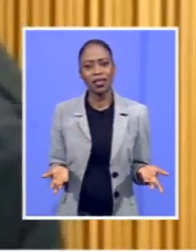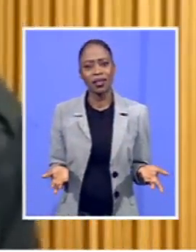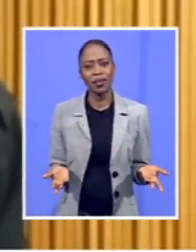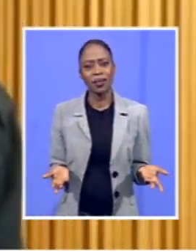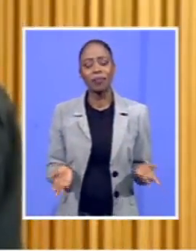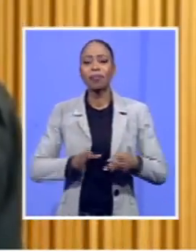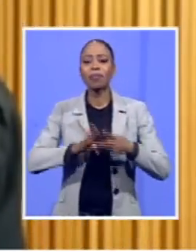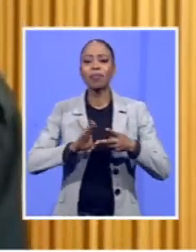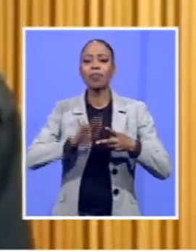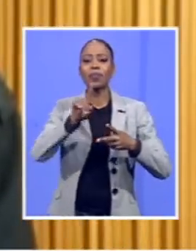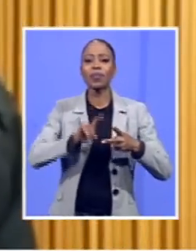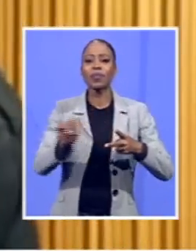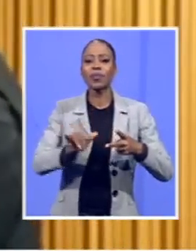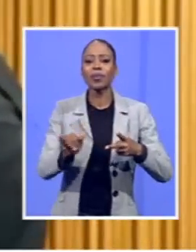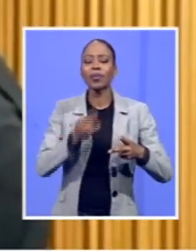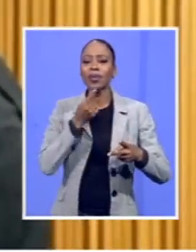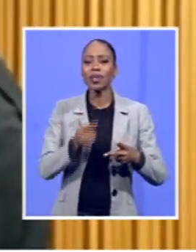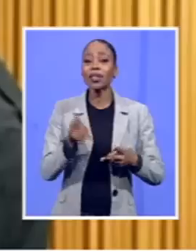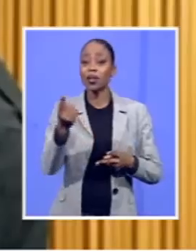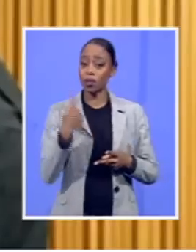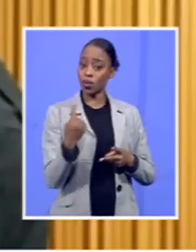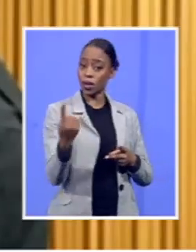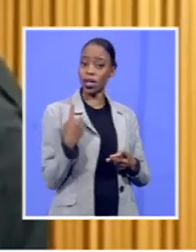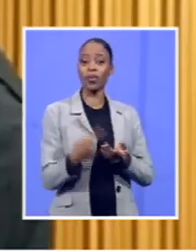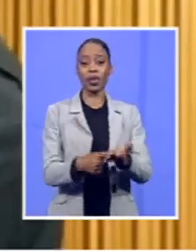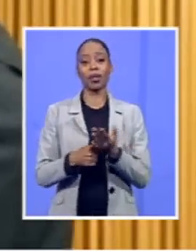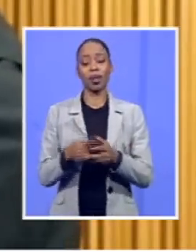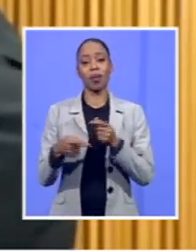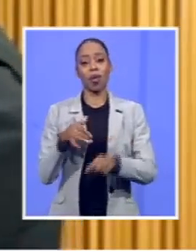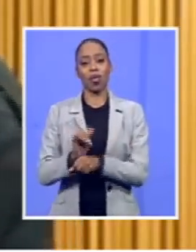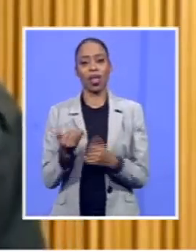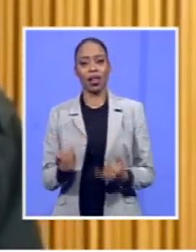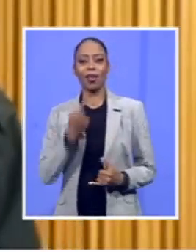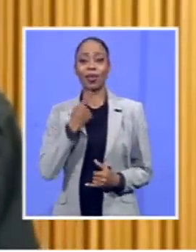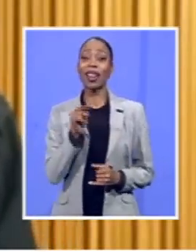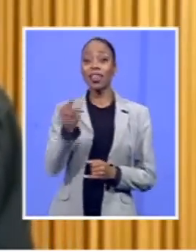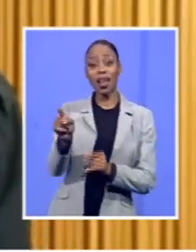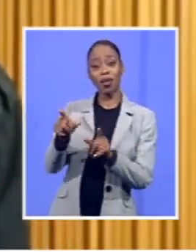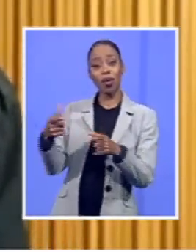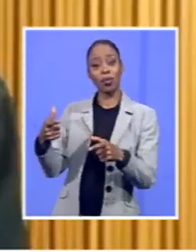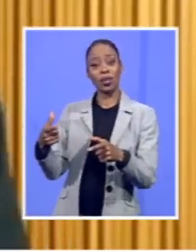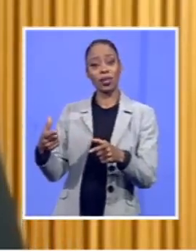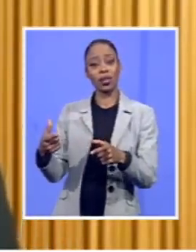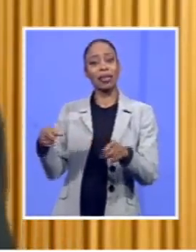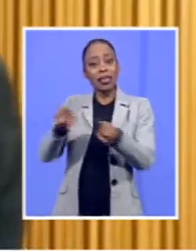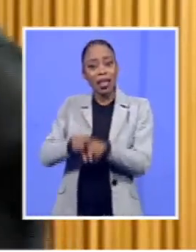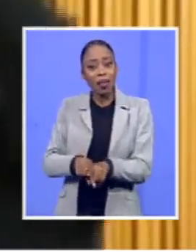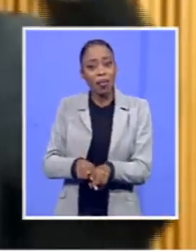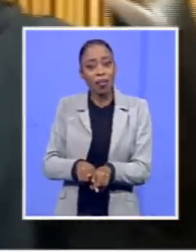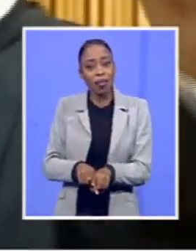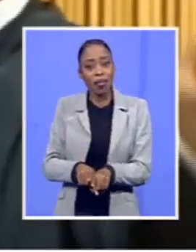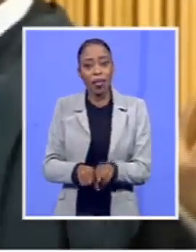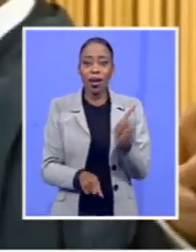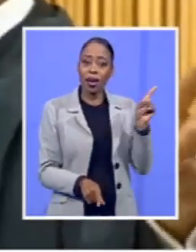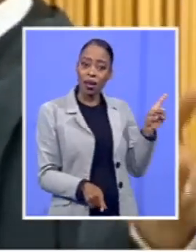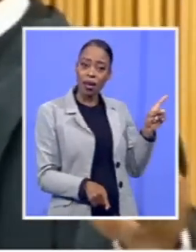The second question is the one that you and I are debating now, my lord. Whether that committee is the same one as the